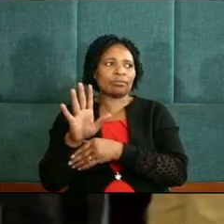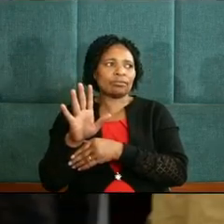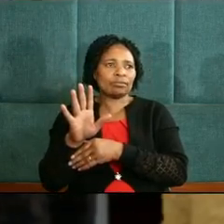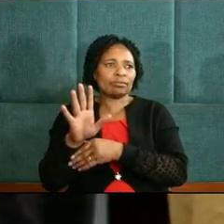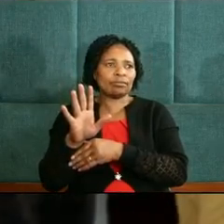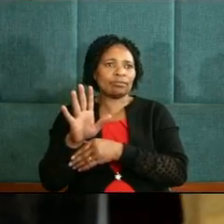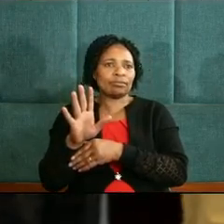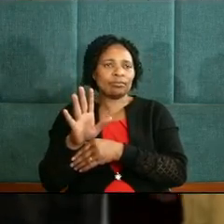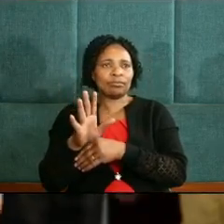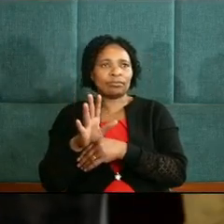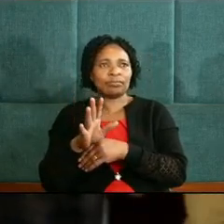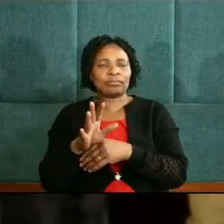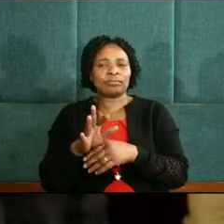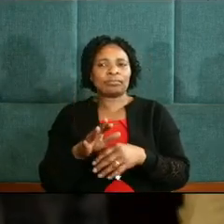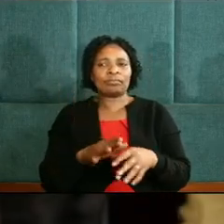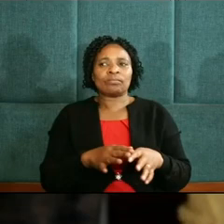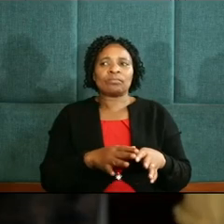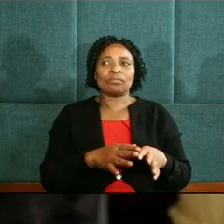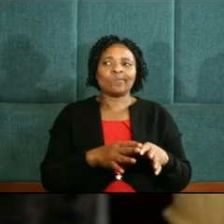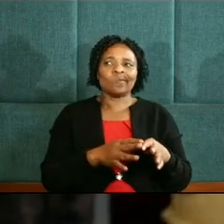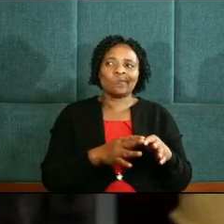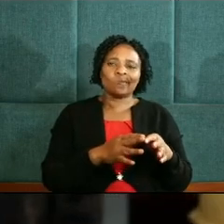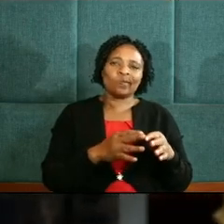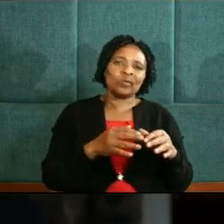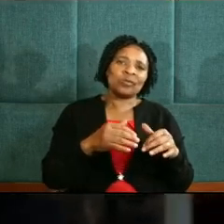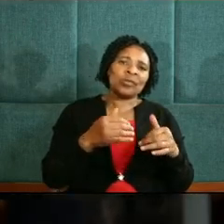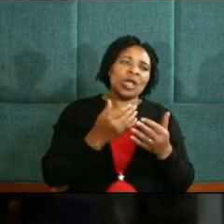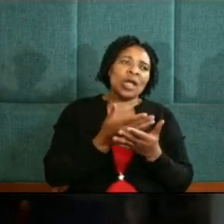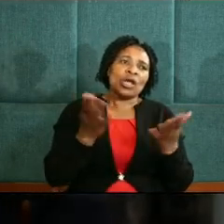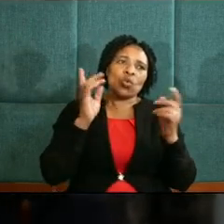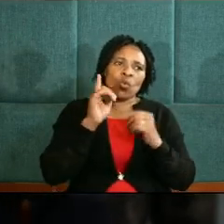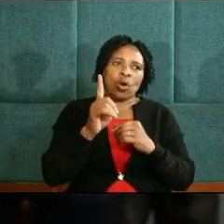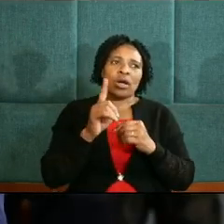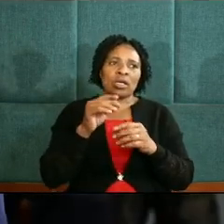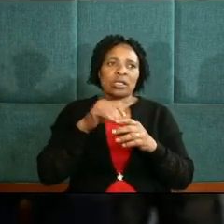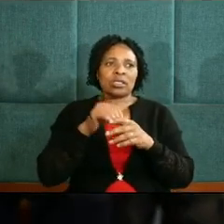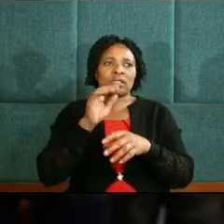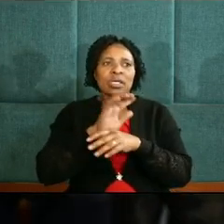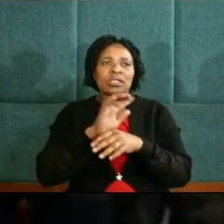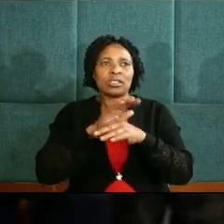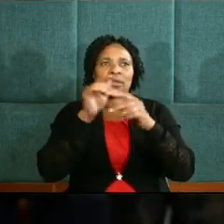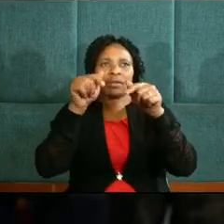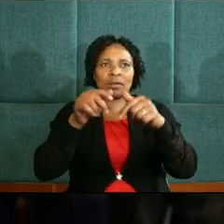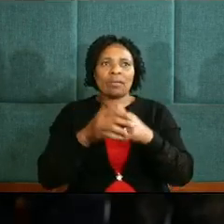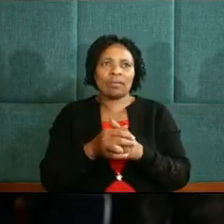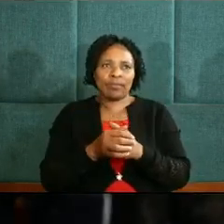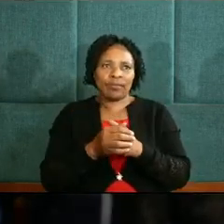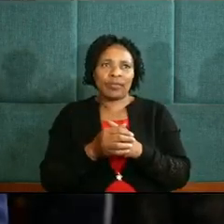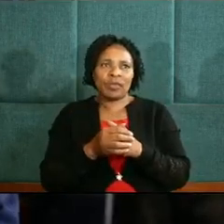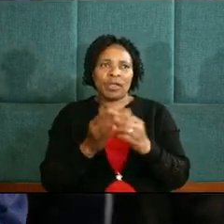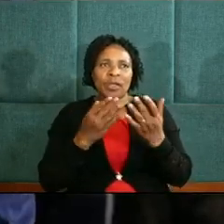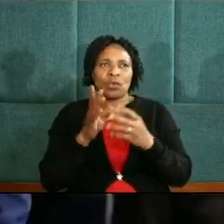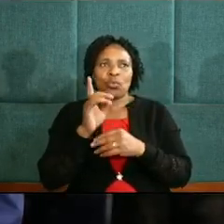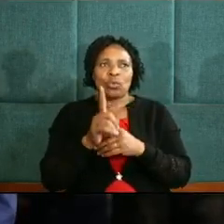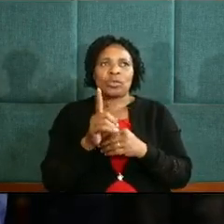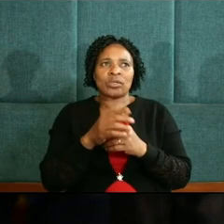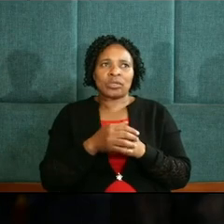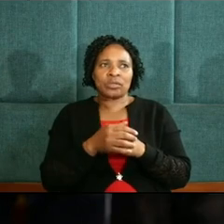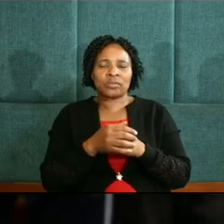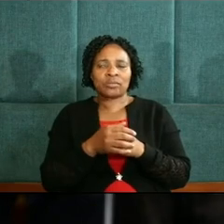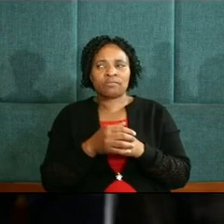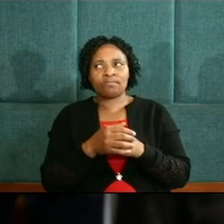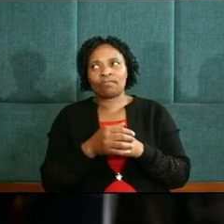Thank you very much, praise and worship. Thank you very much, pianist. Thank you very much. Thank you very much.